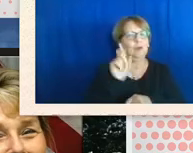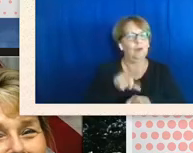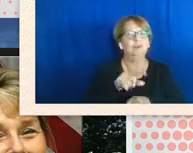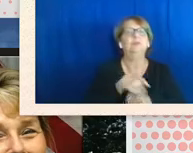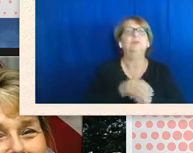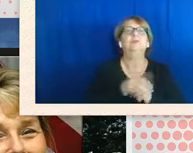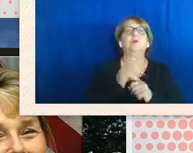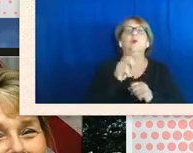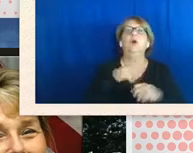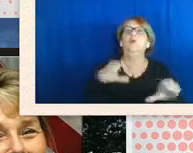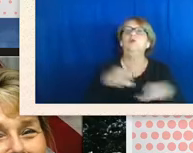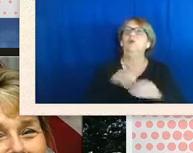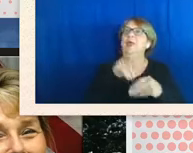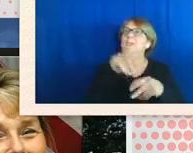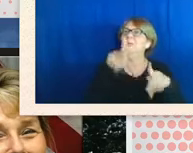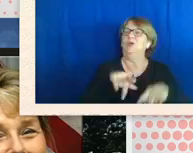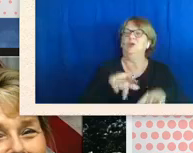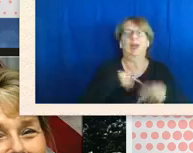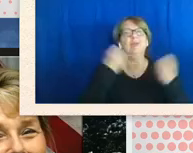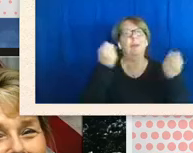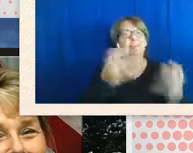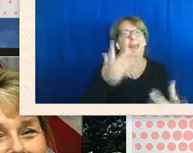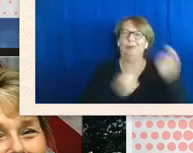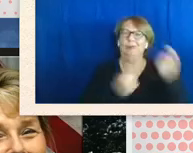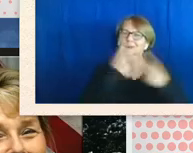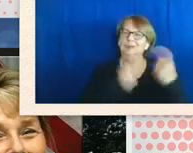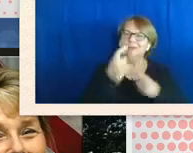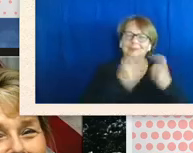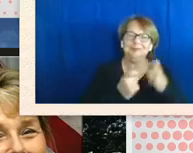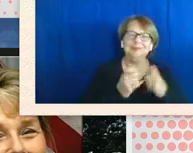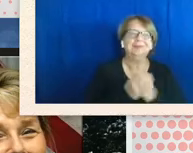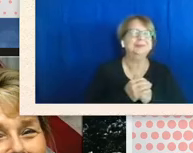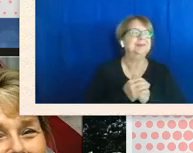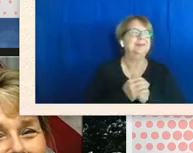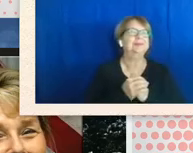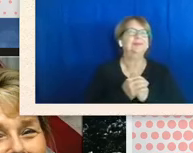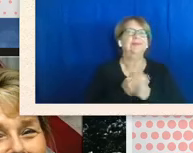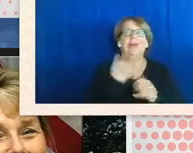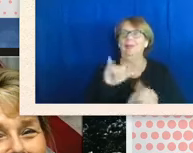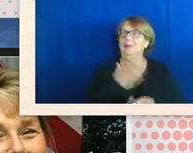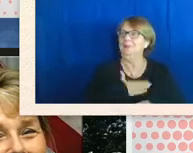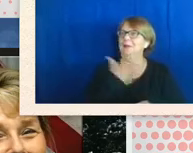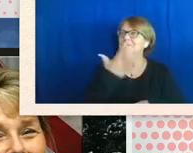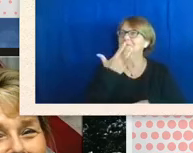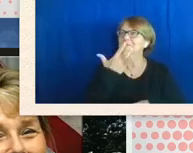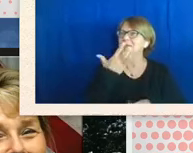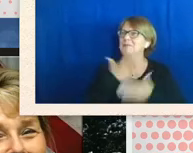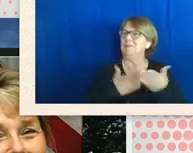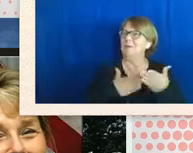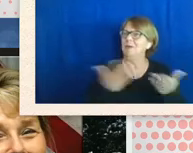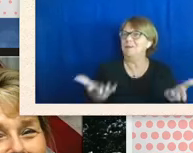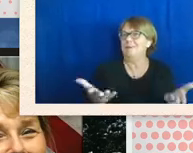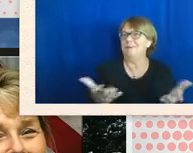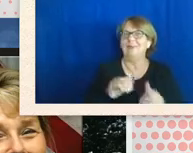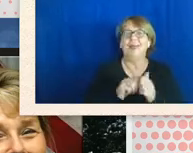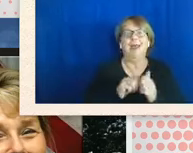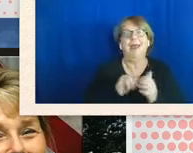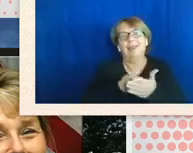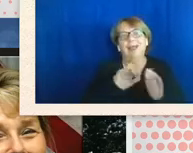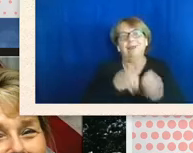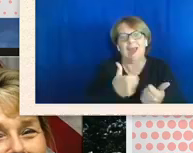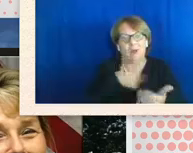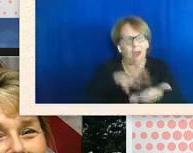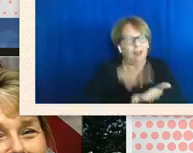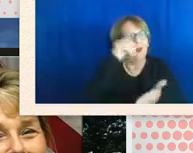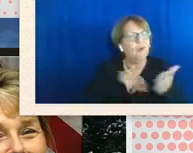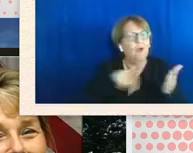you guys have lots of questions. And actually, that's my favorite part, because that's the way I learn about what you want and